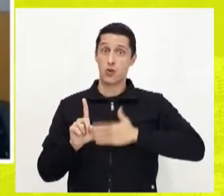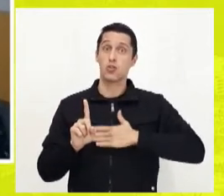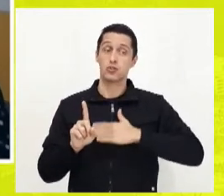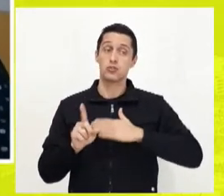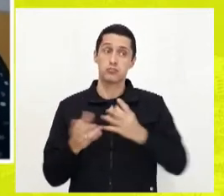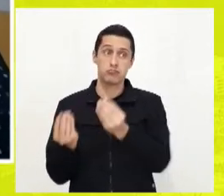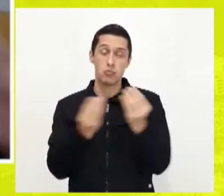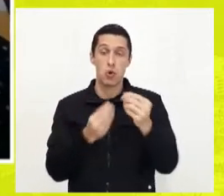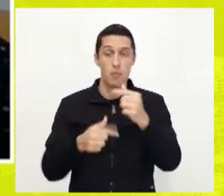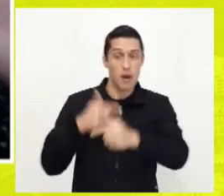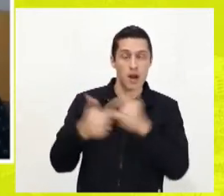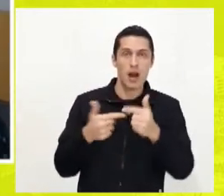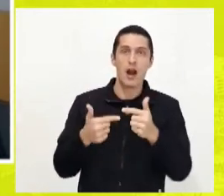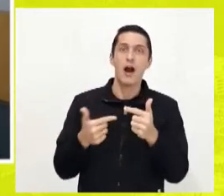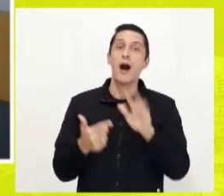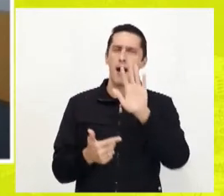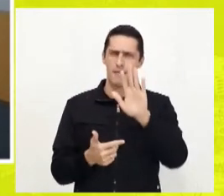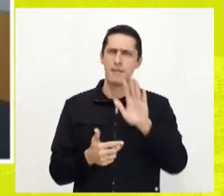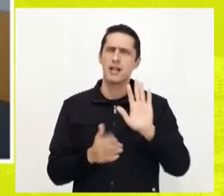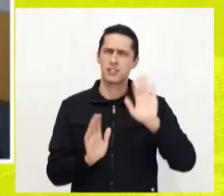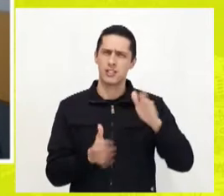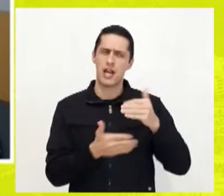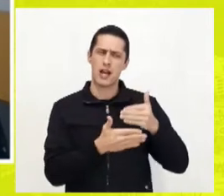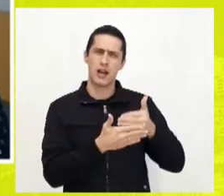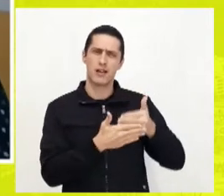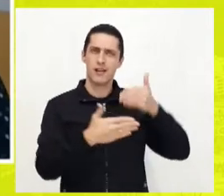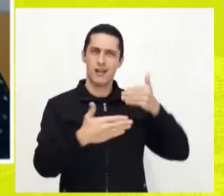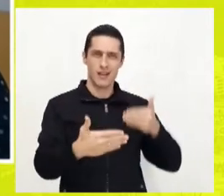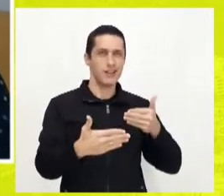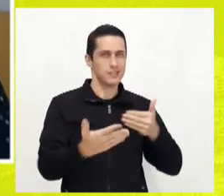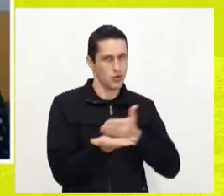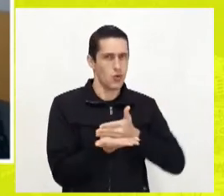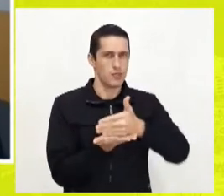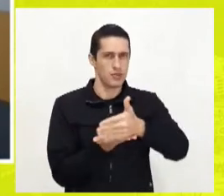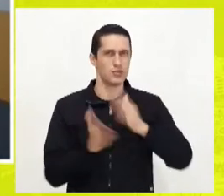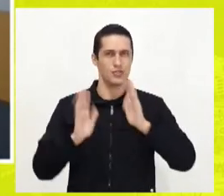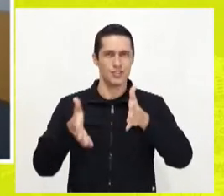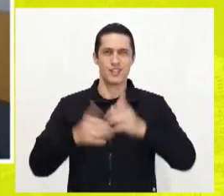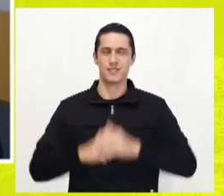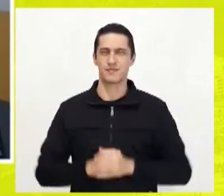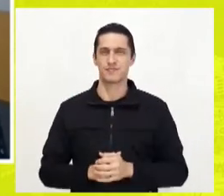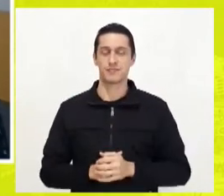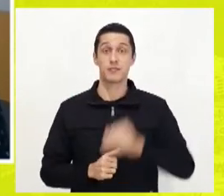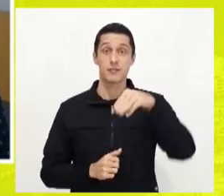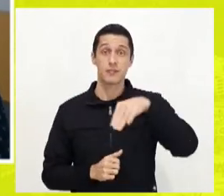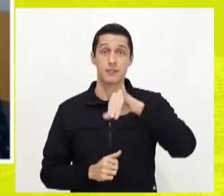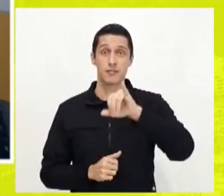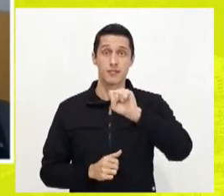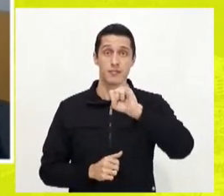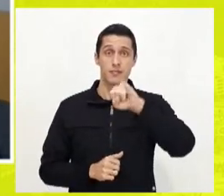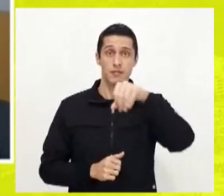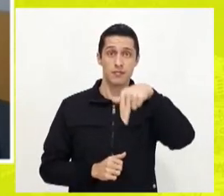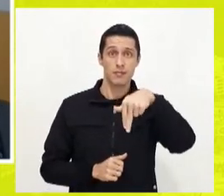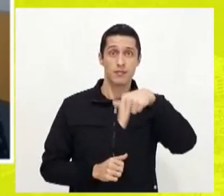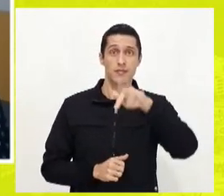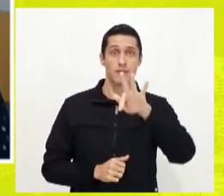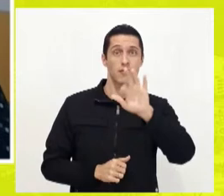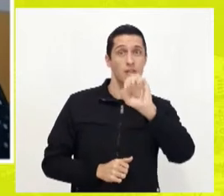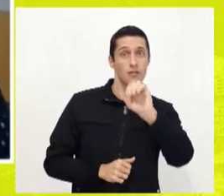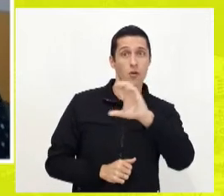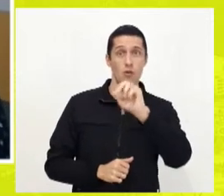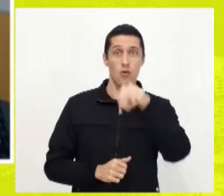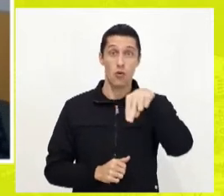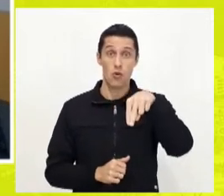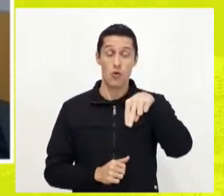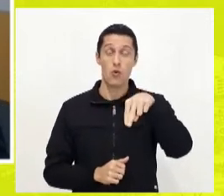we who work with the fight against misinformation you know it started a long time ago and the mississippi is a global movement that seeks to bring